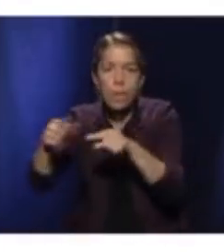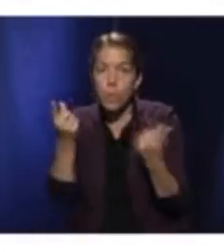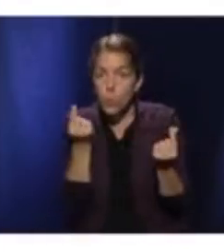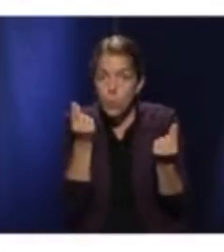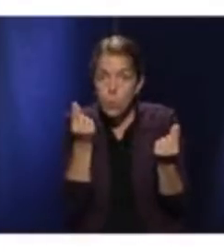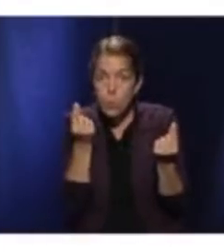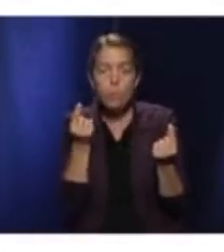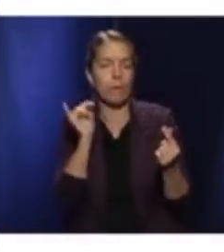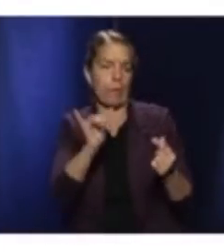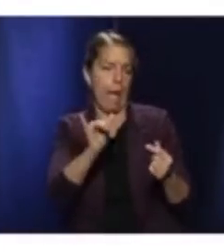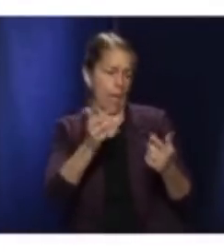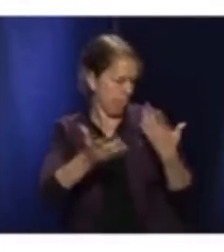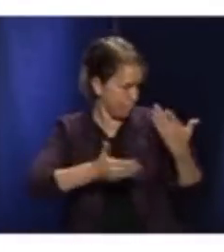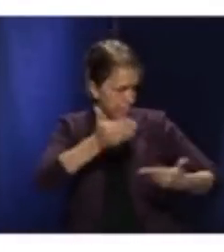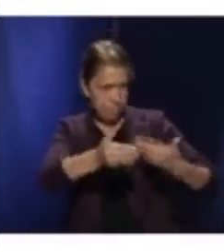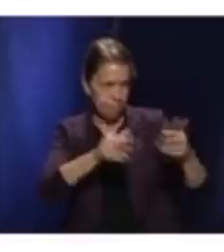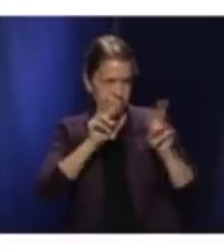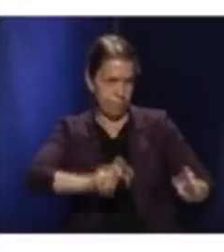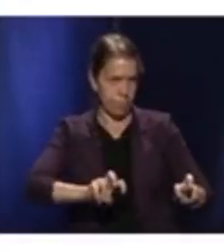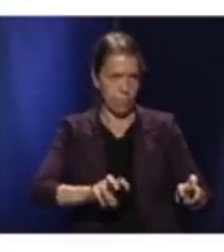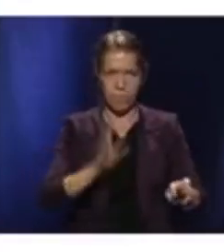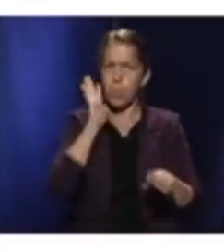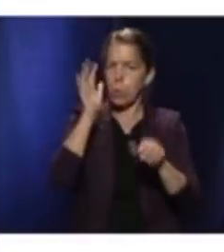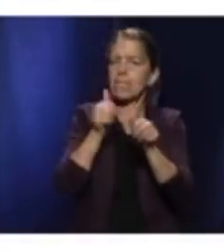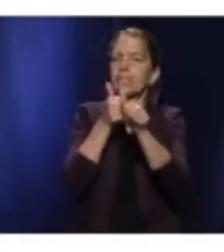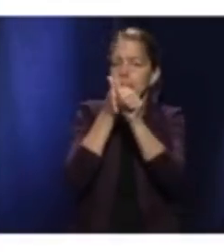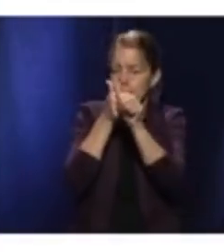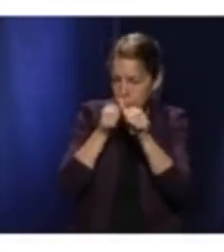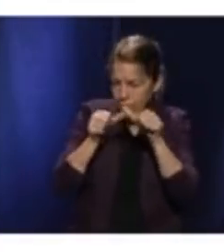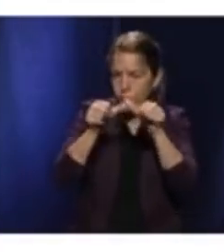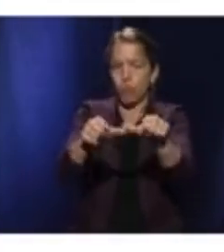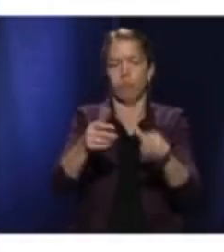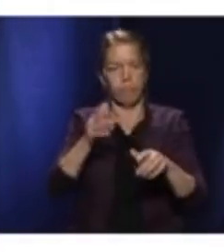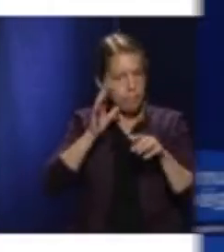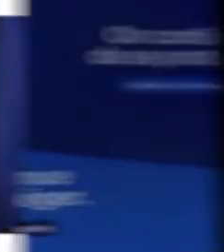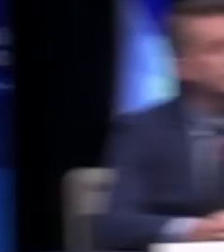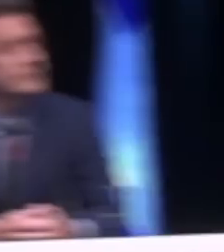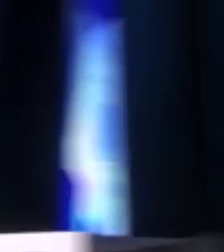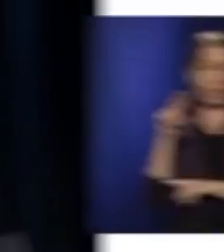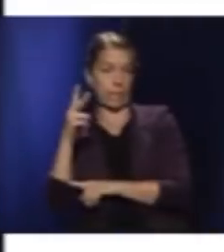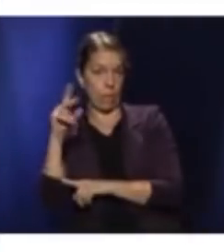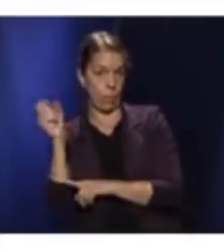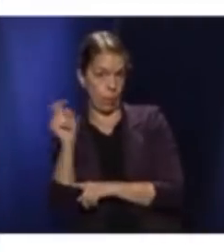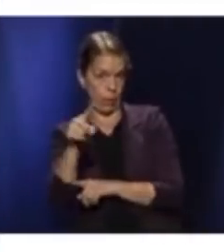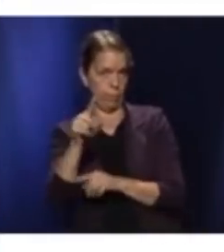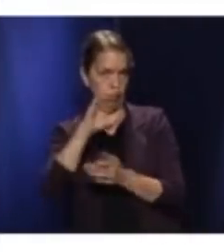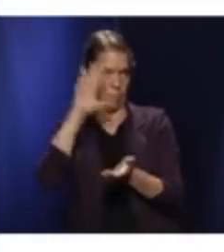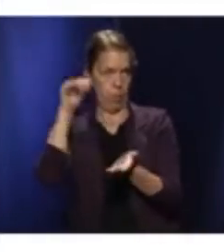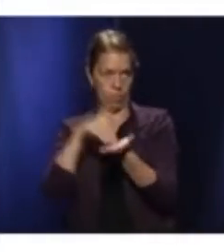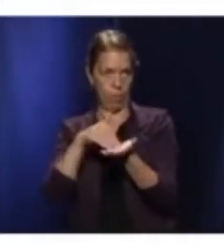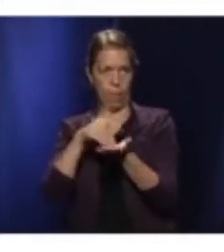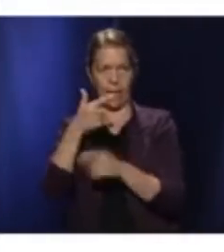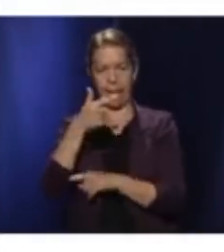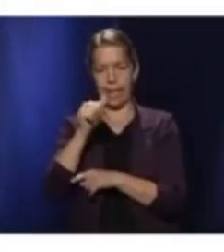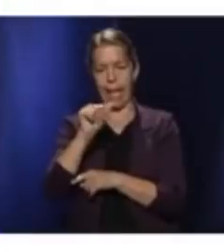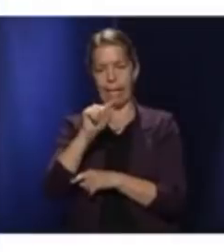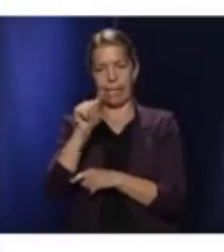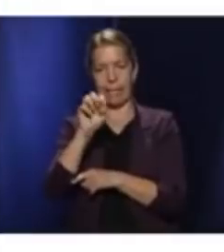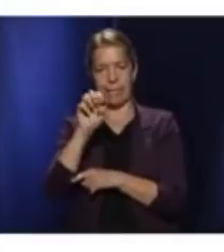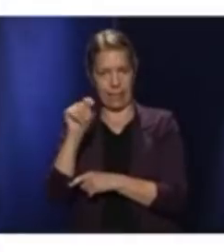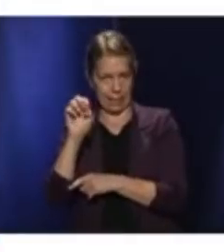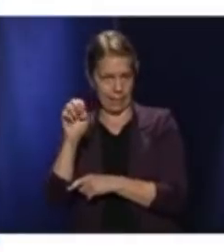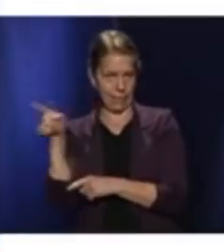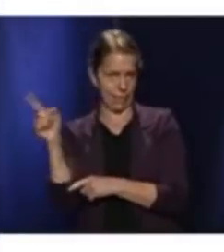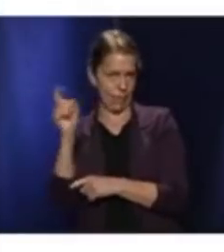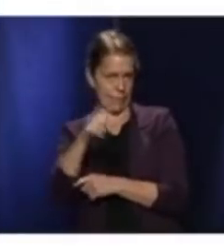to have those discussions to make sure that we look at region, but sub-region as well. Is there a worry that if the